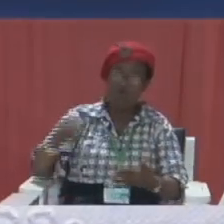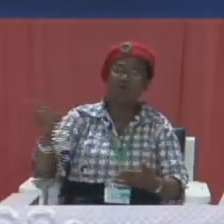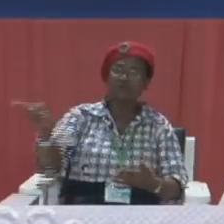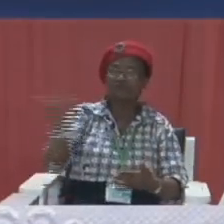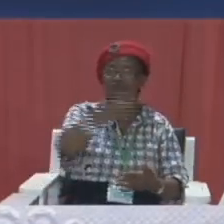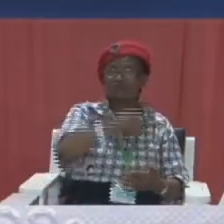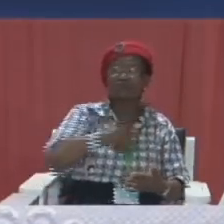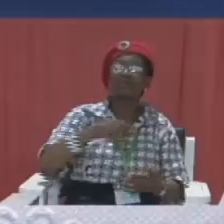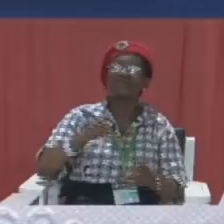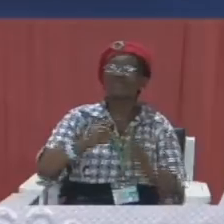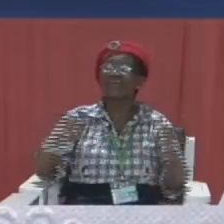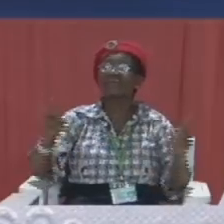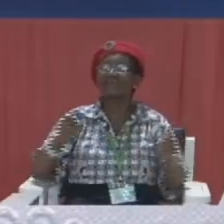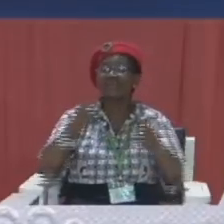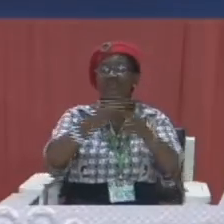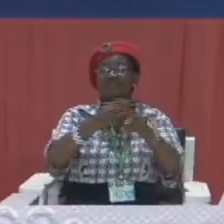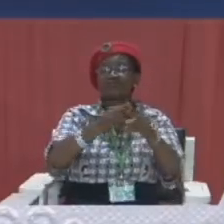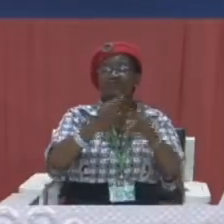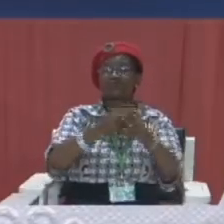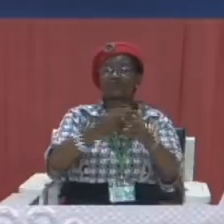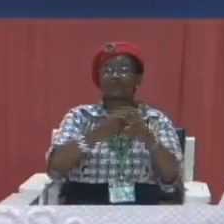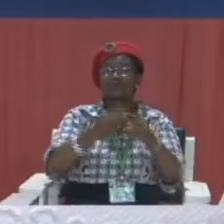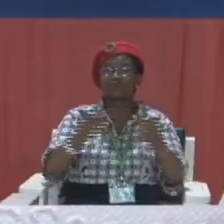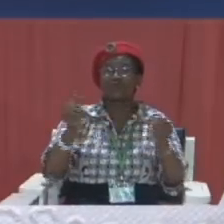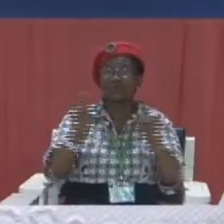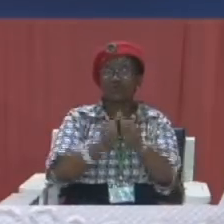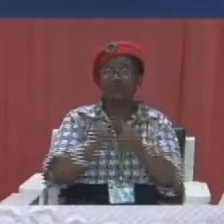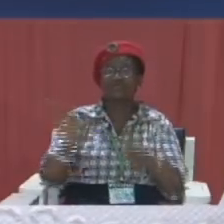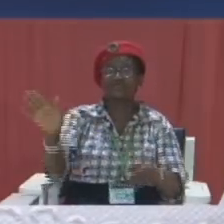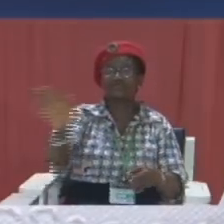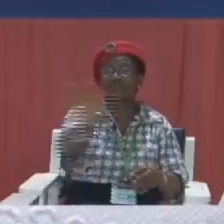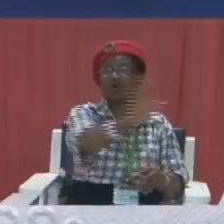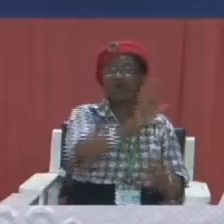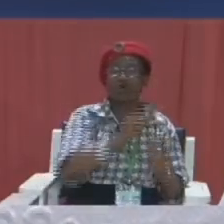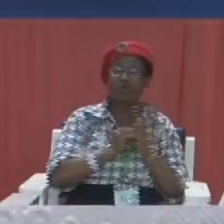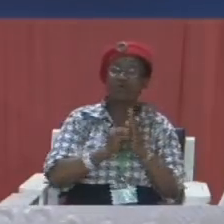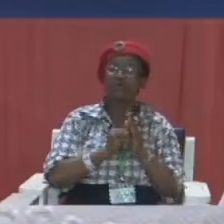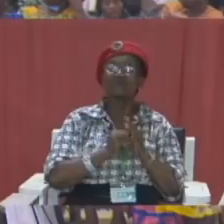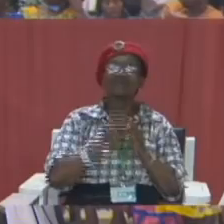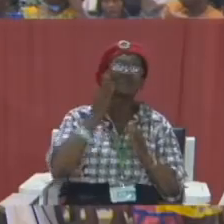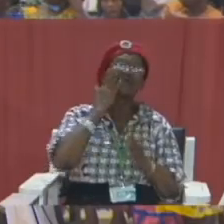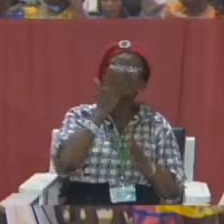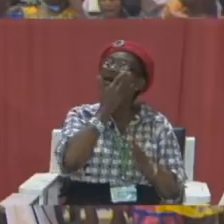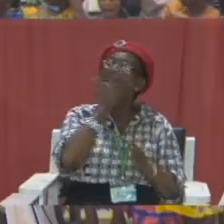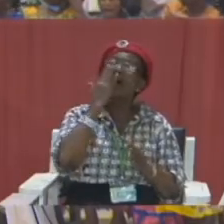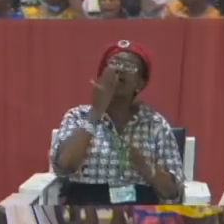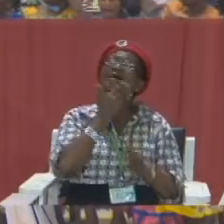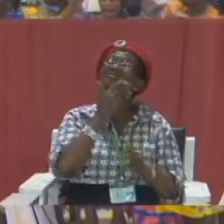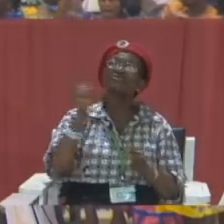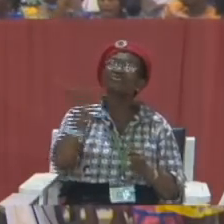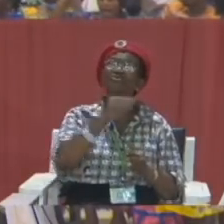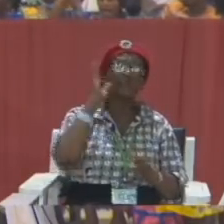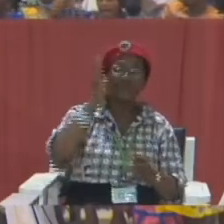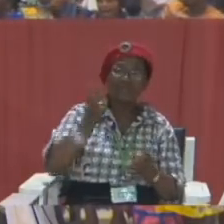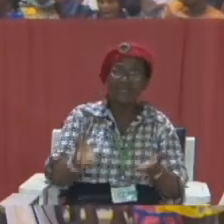Like, with your own handkerchief, you will raise the dead.